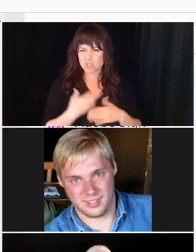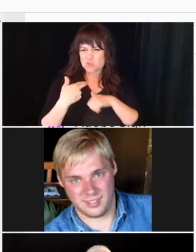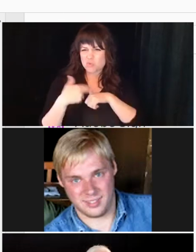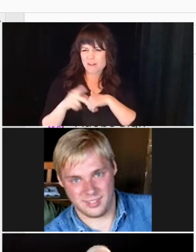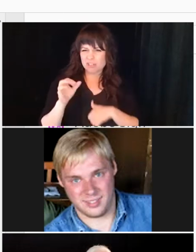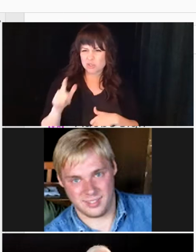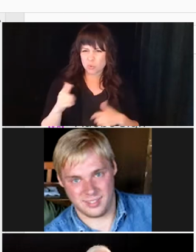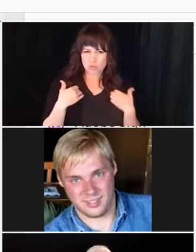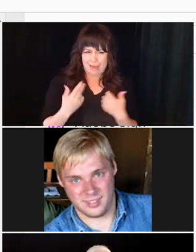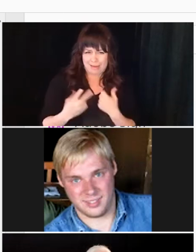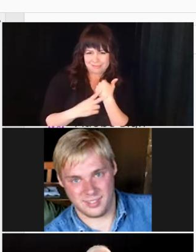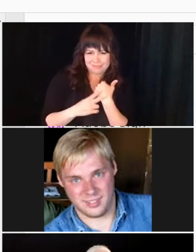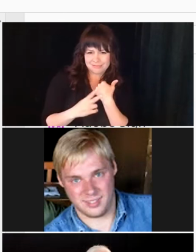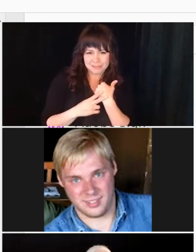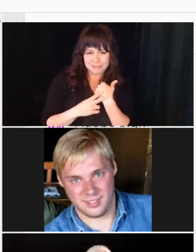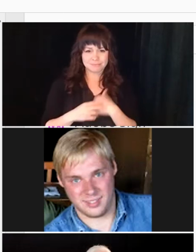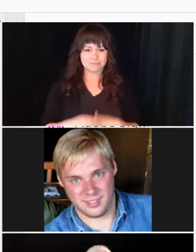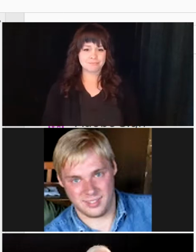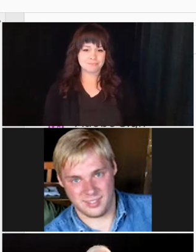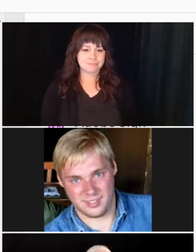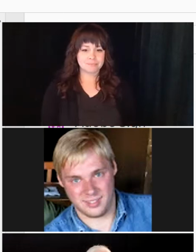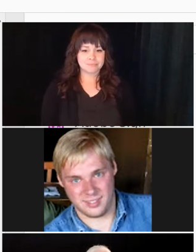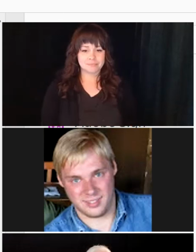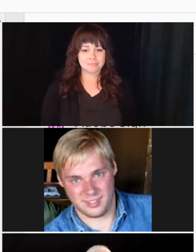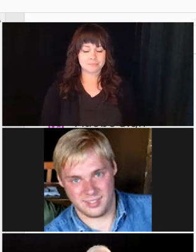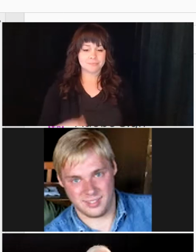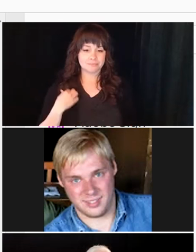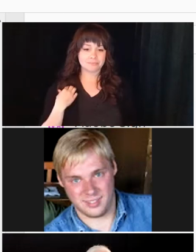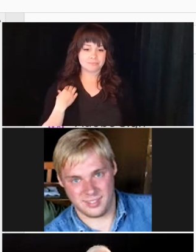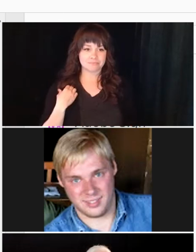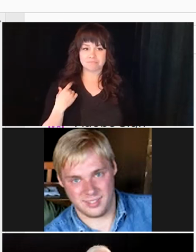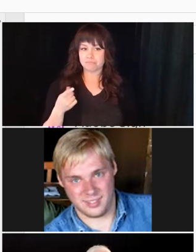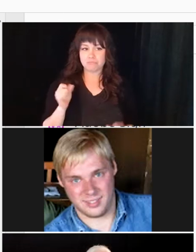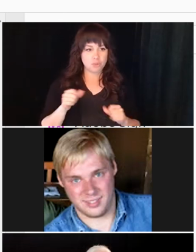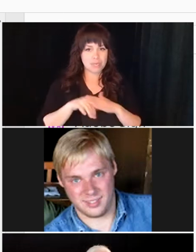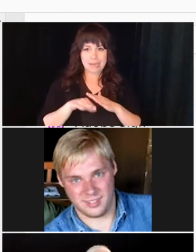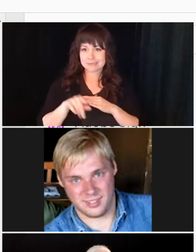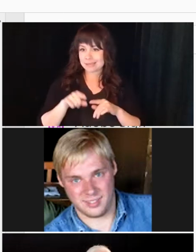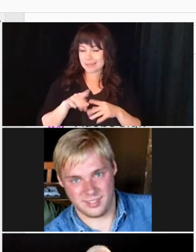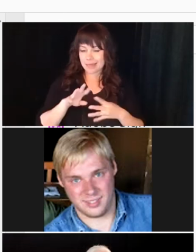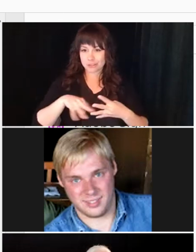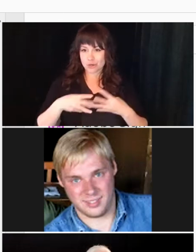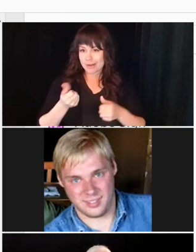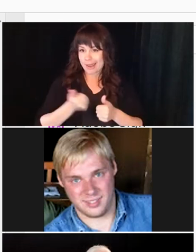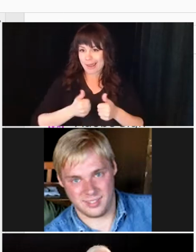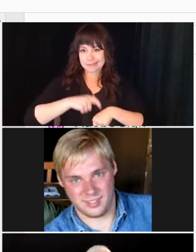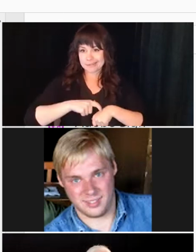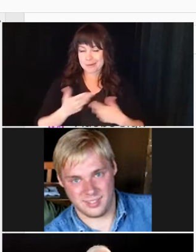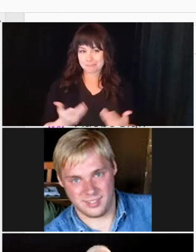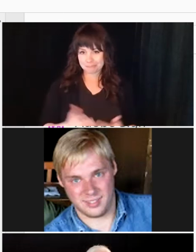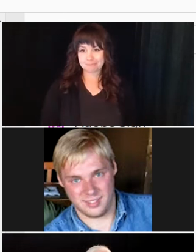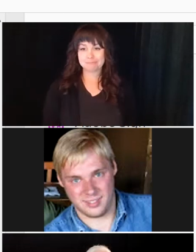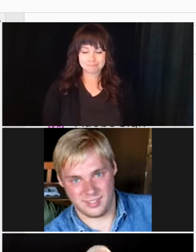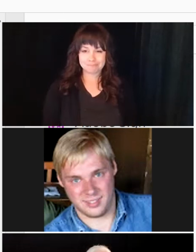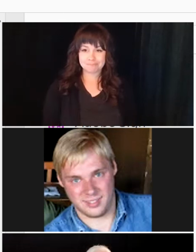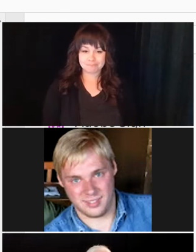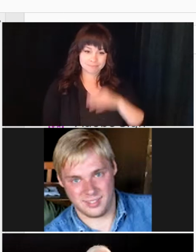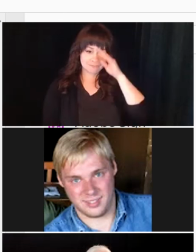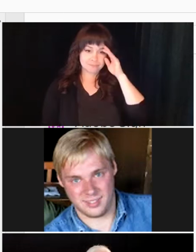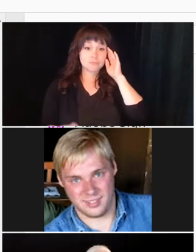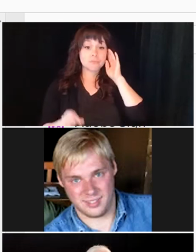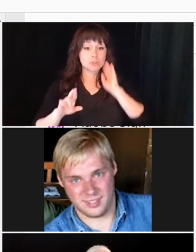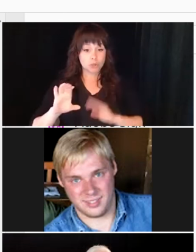You can access it anytime If a client has general questions and Richard says, I really like